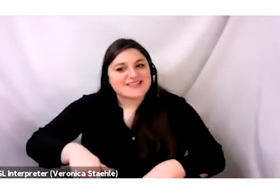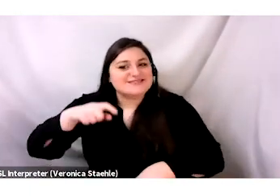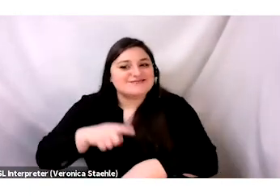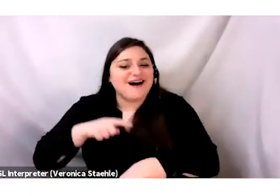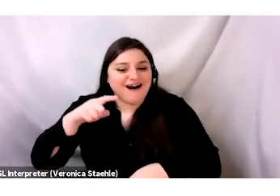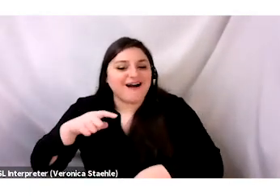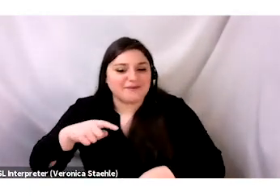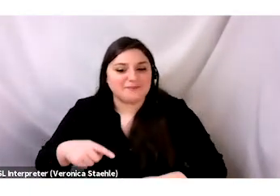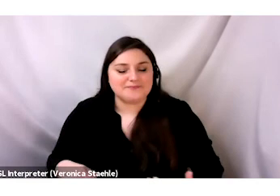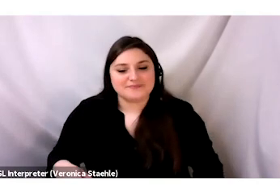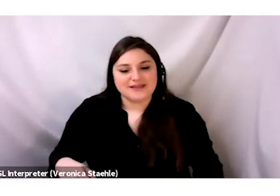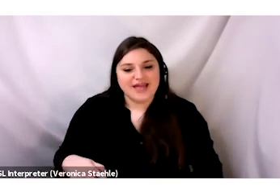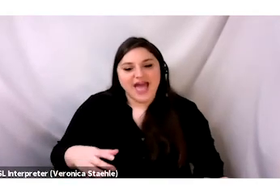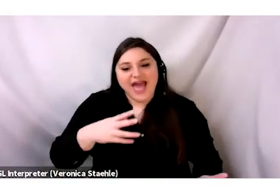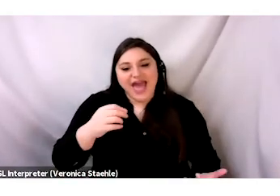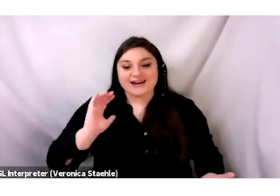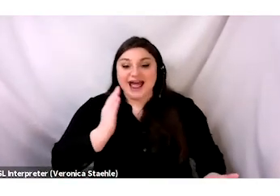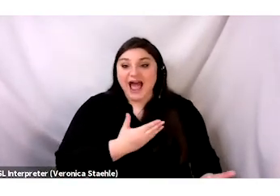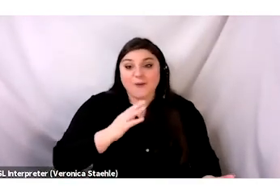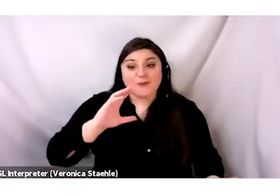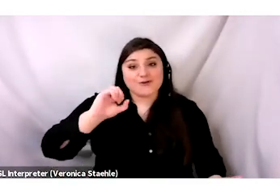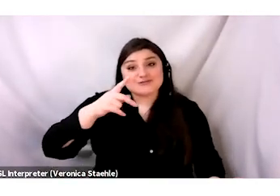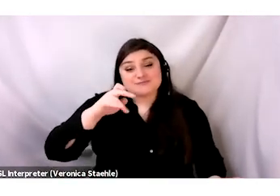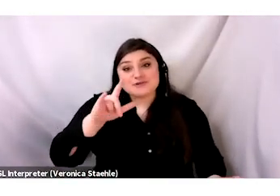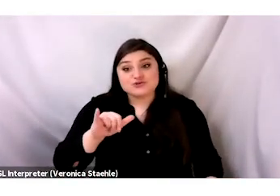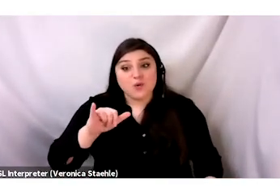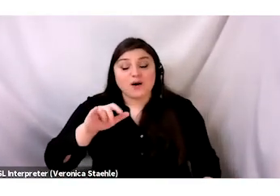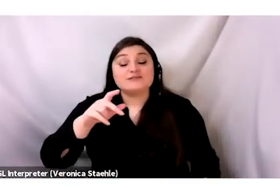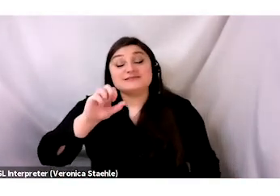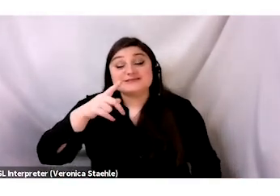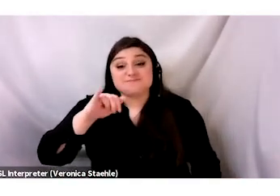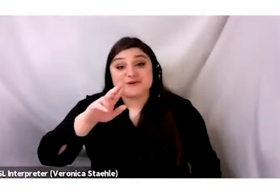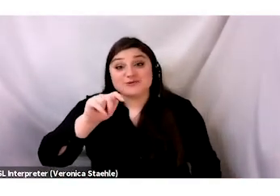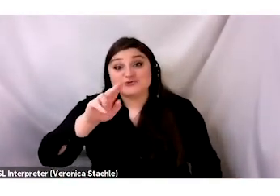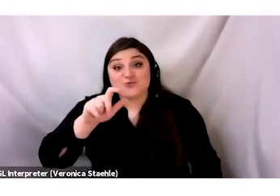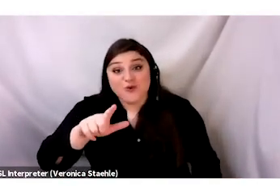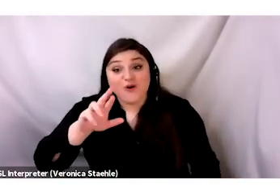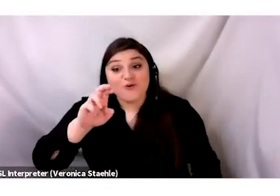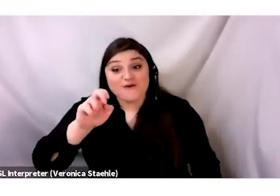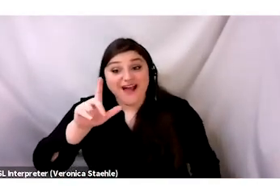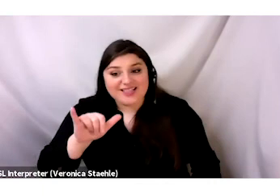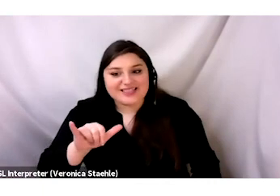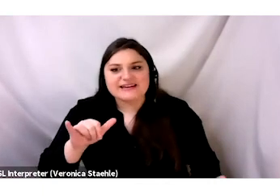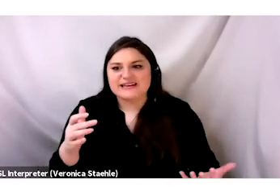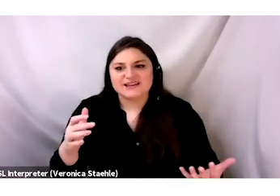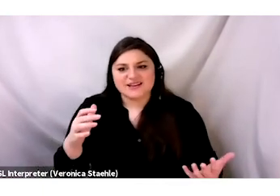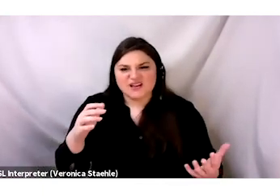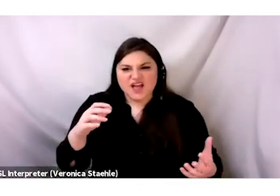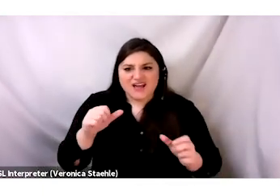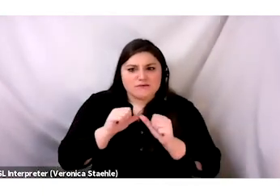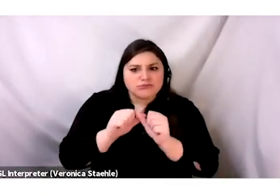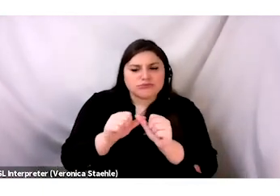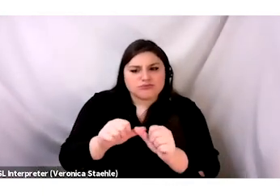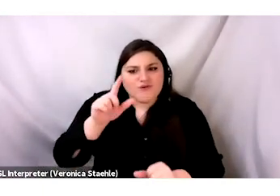Whereas our spiritual reality is sort of a limitless dip into infinity, which maybe we definitely don't have access to all of it.